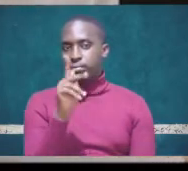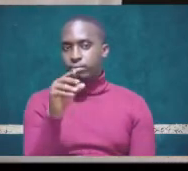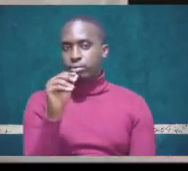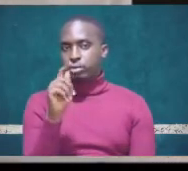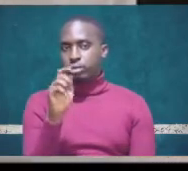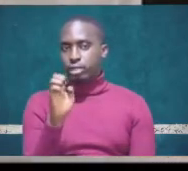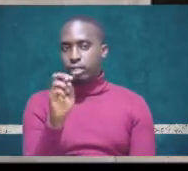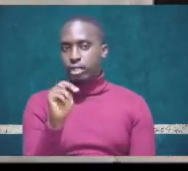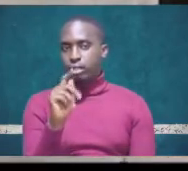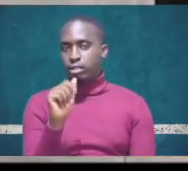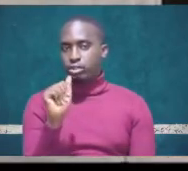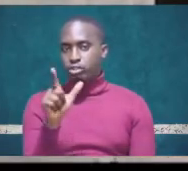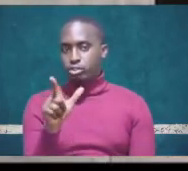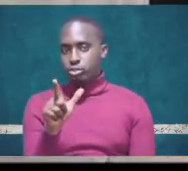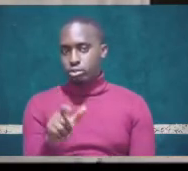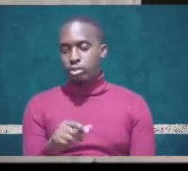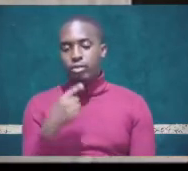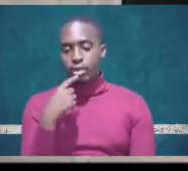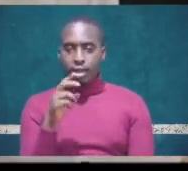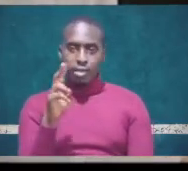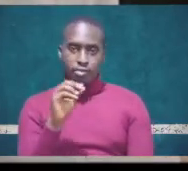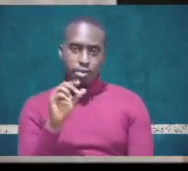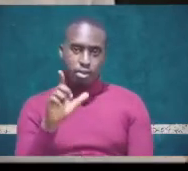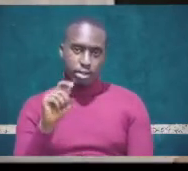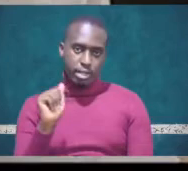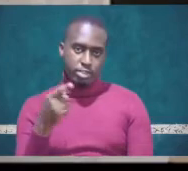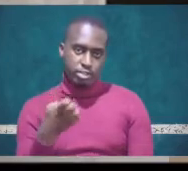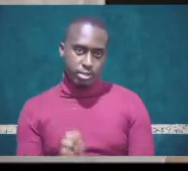potential, it is the voltage